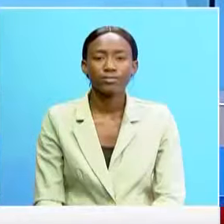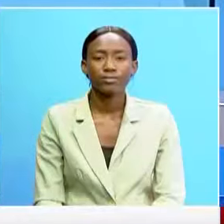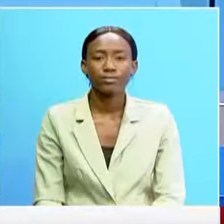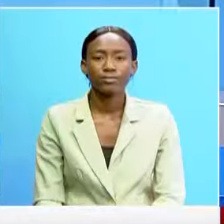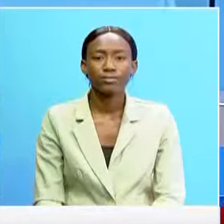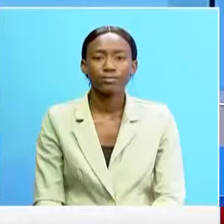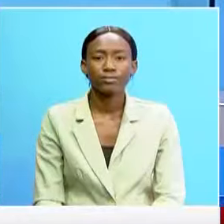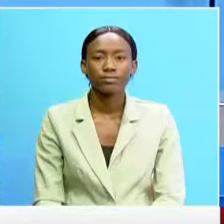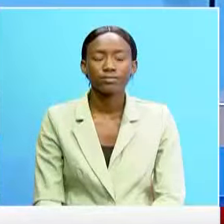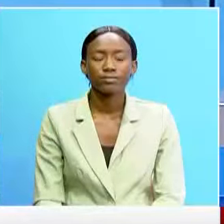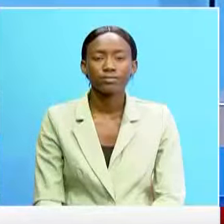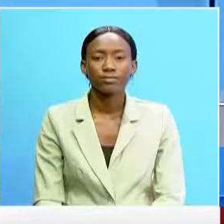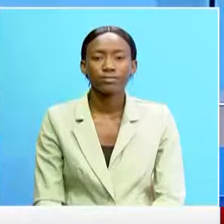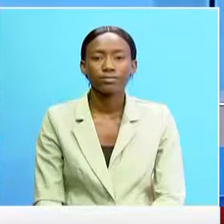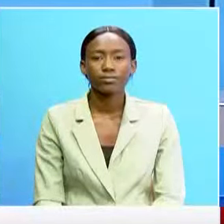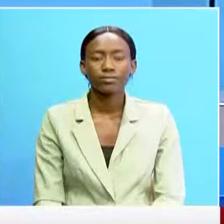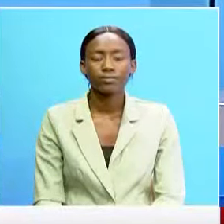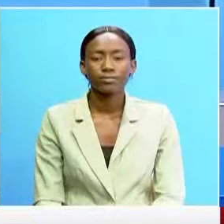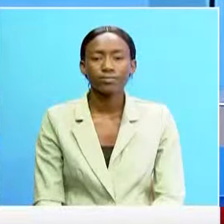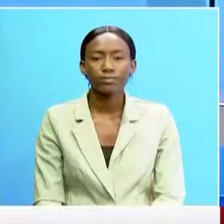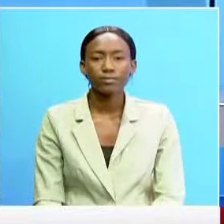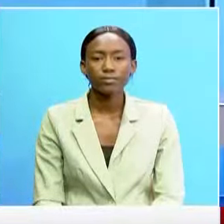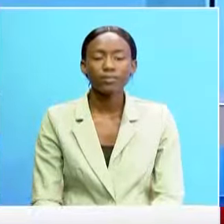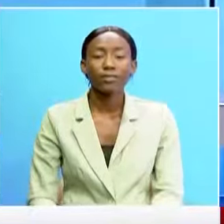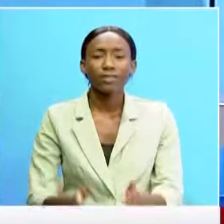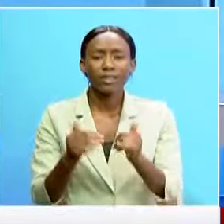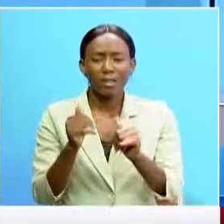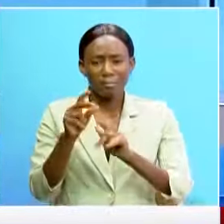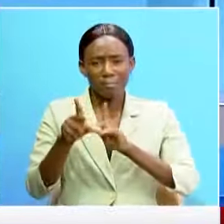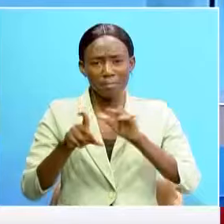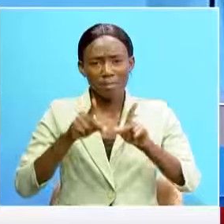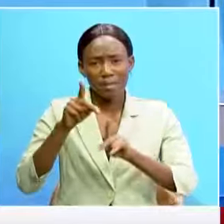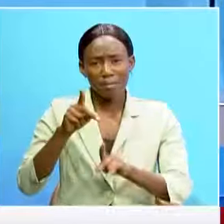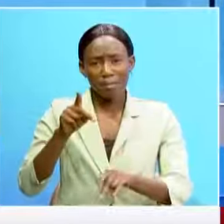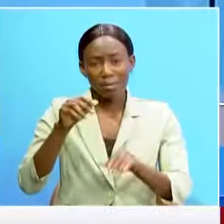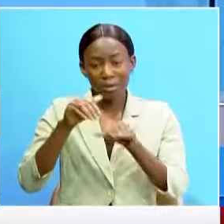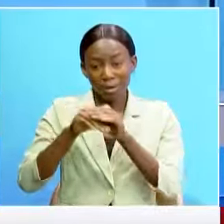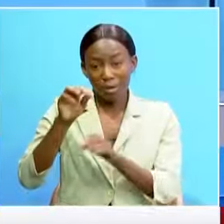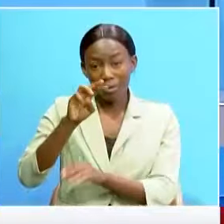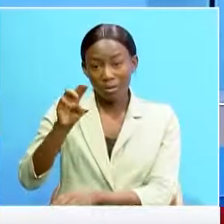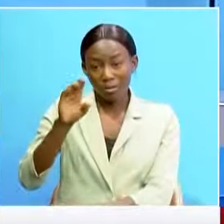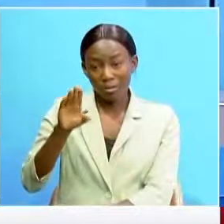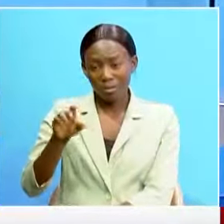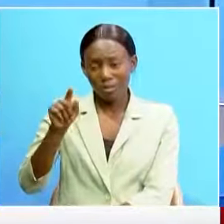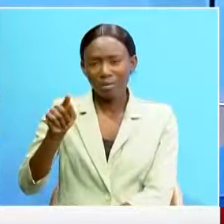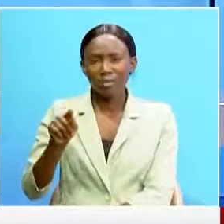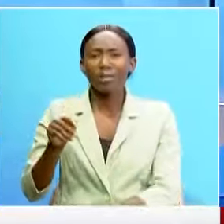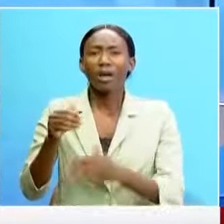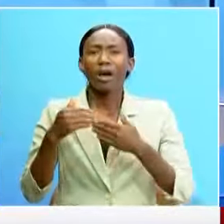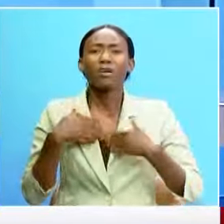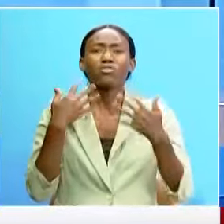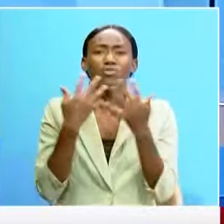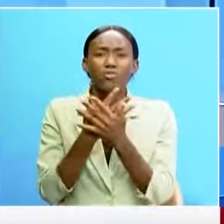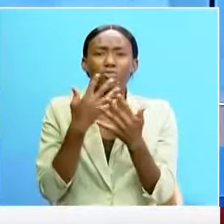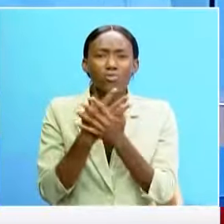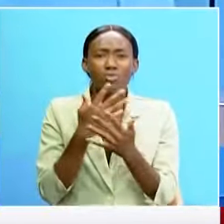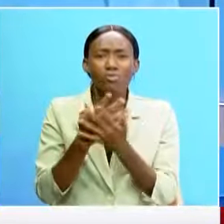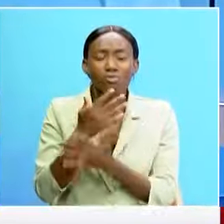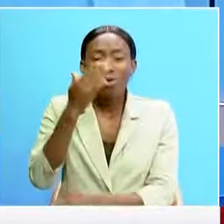Now, people in Sioma and some parts of Shangombo District of Western Province are living in fear following